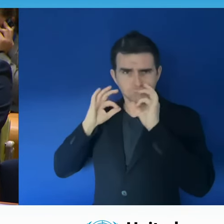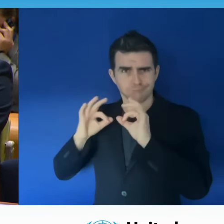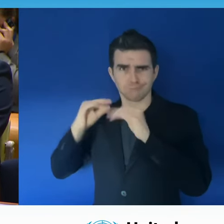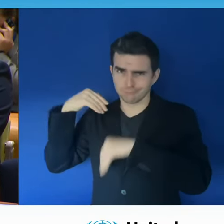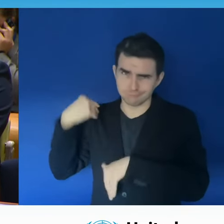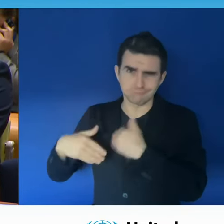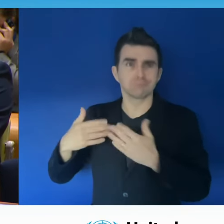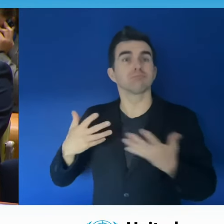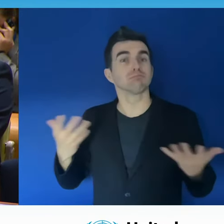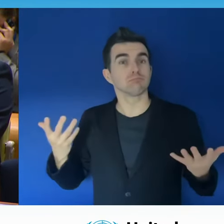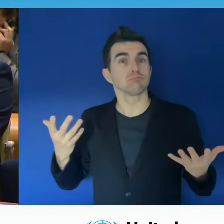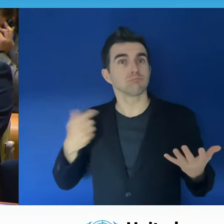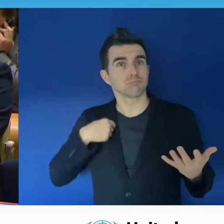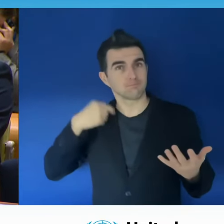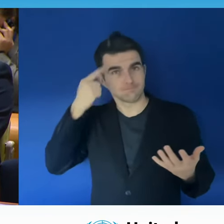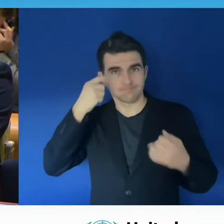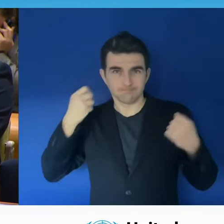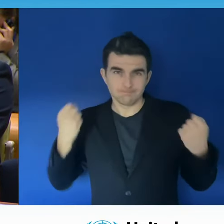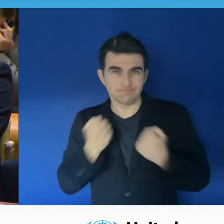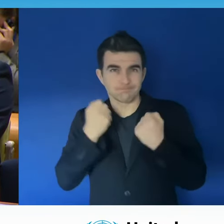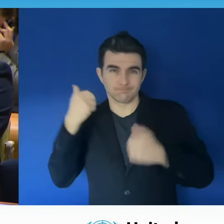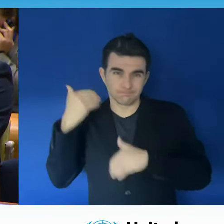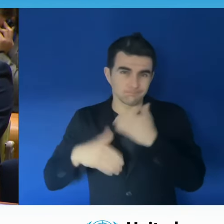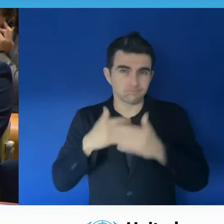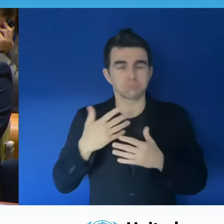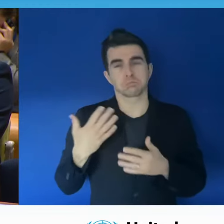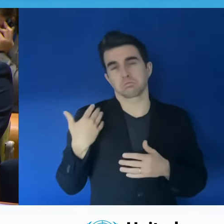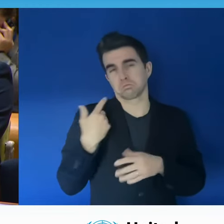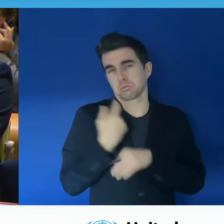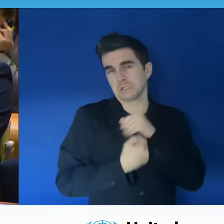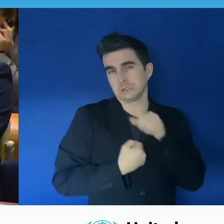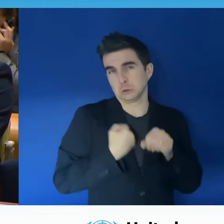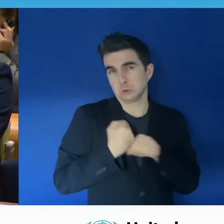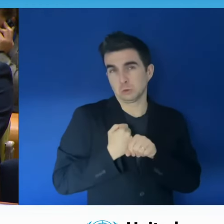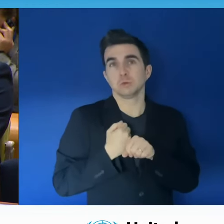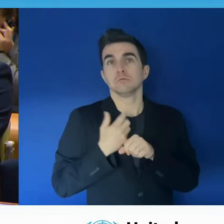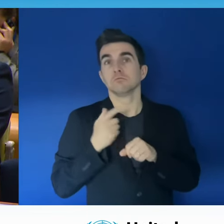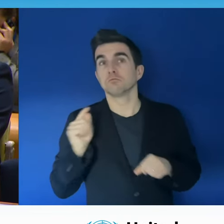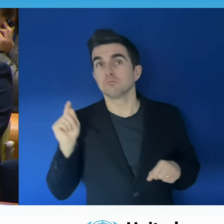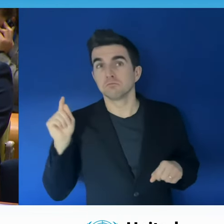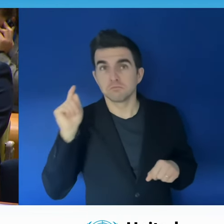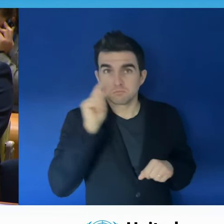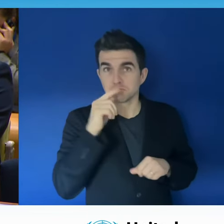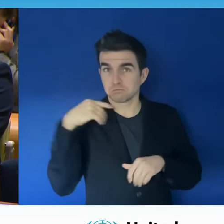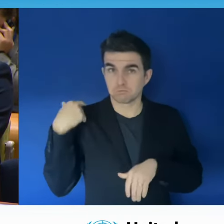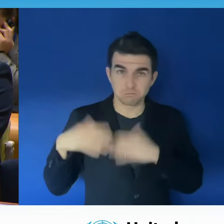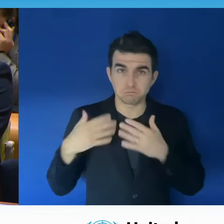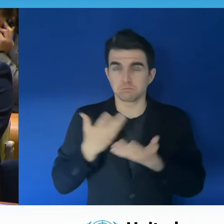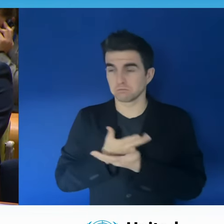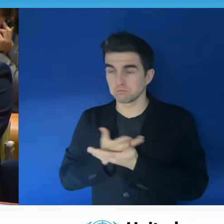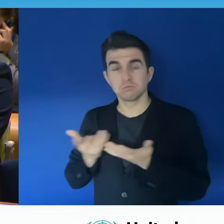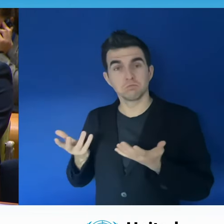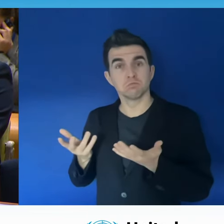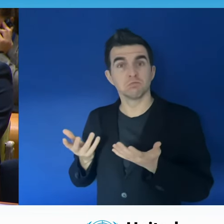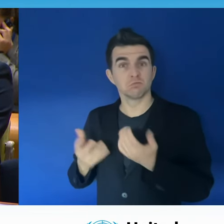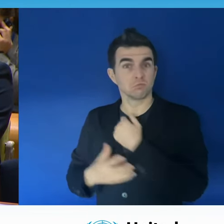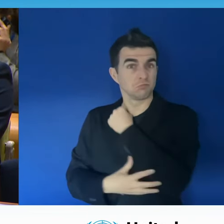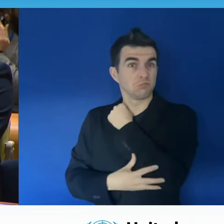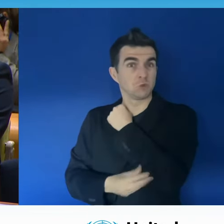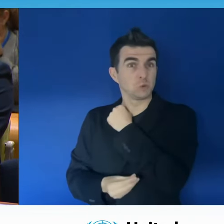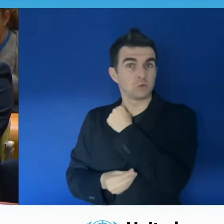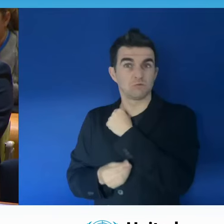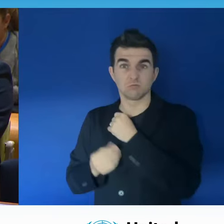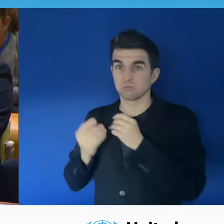of Youth is for young people and by young people. Public policies that truly aim to make those realities more visible among